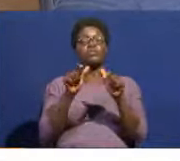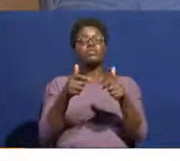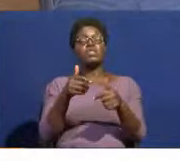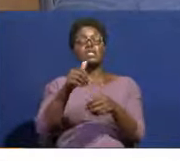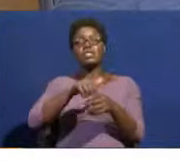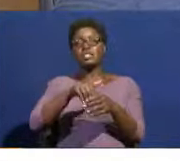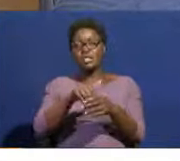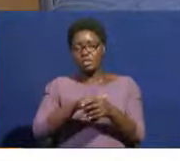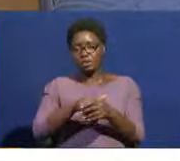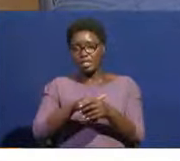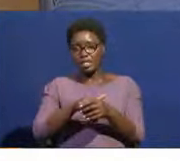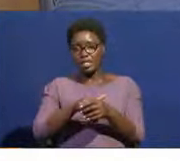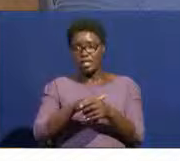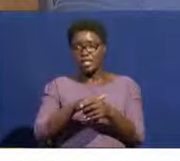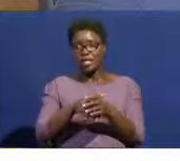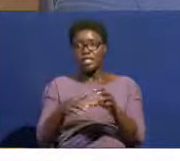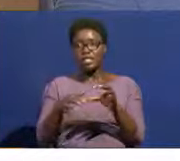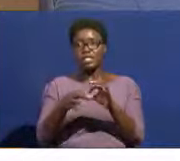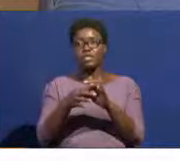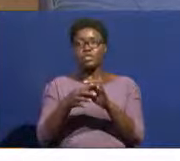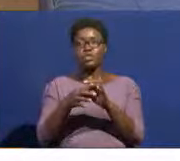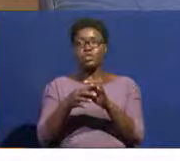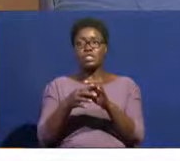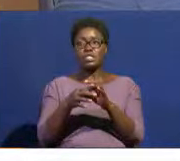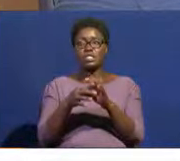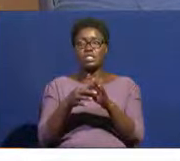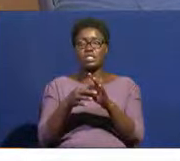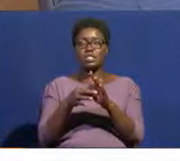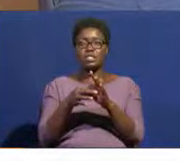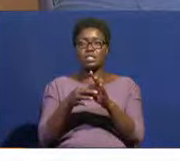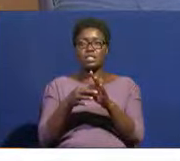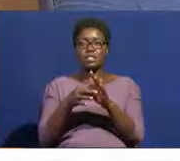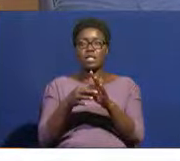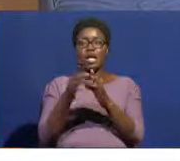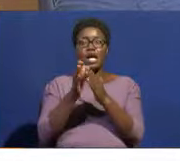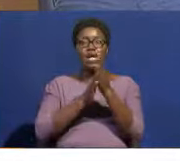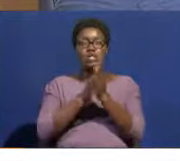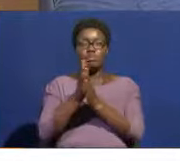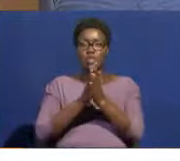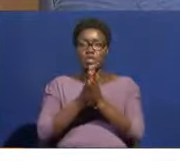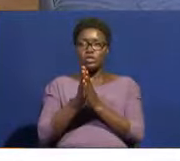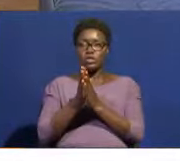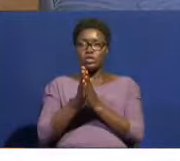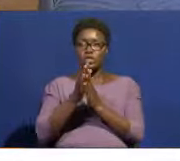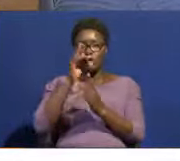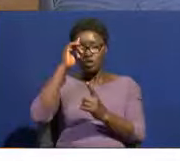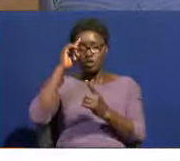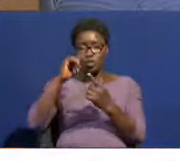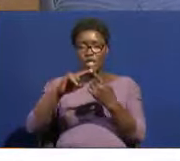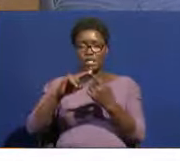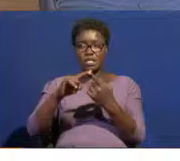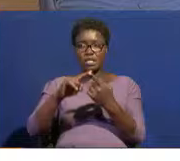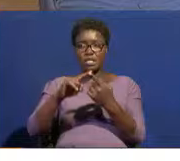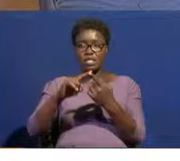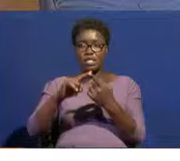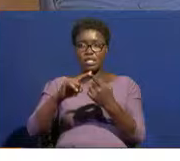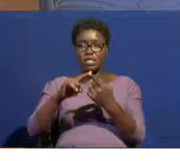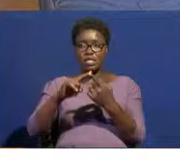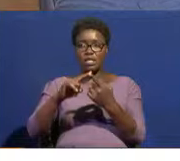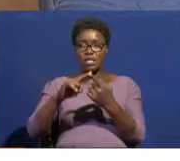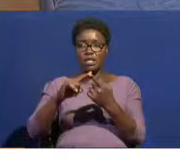included. This is a joint vision, a joint aspiration towards which all of